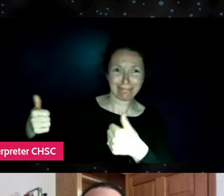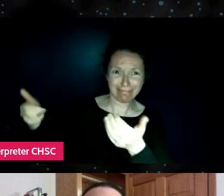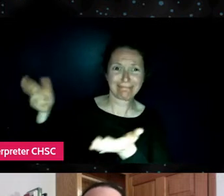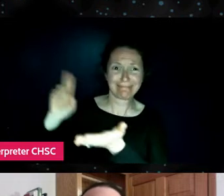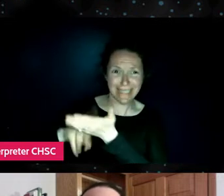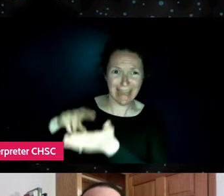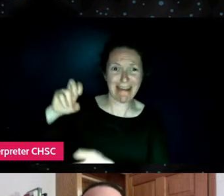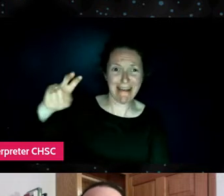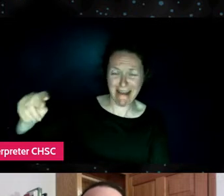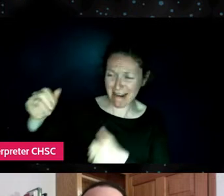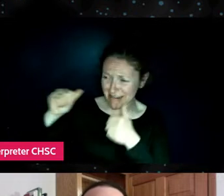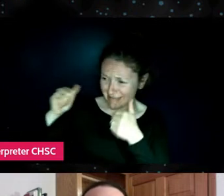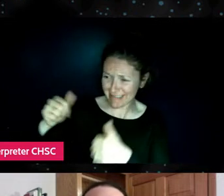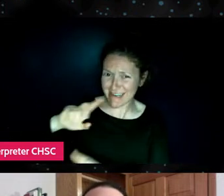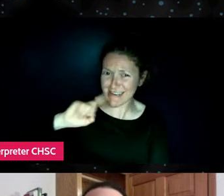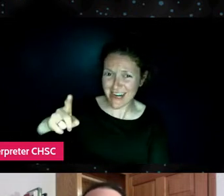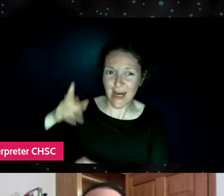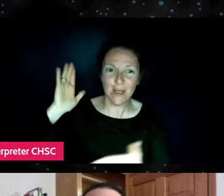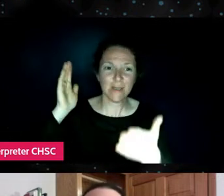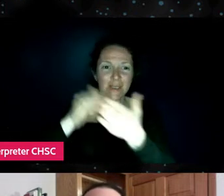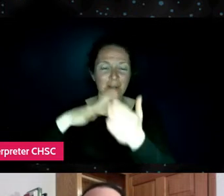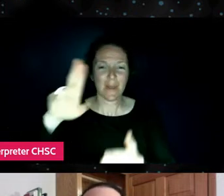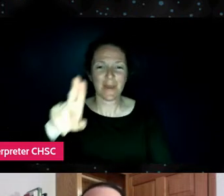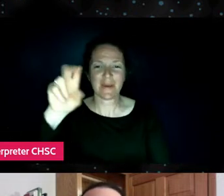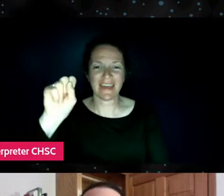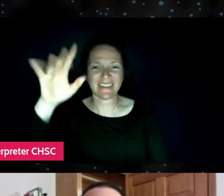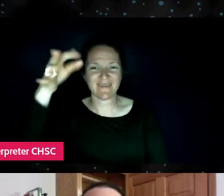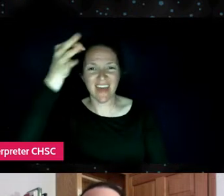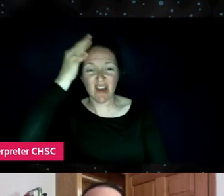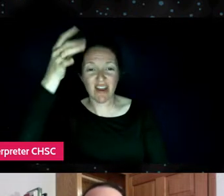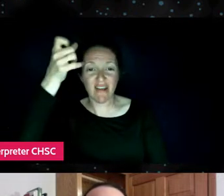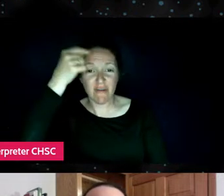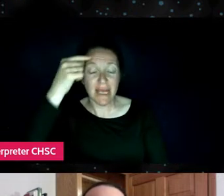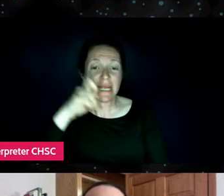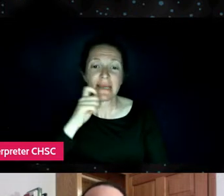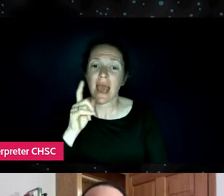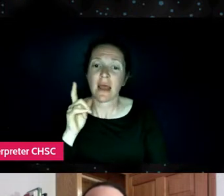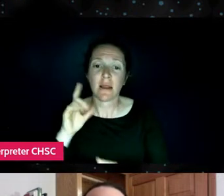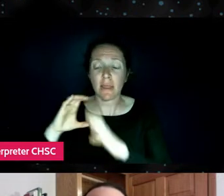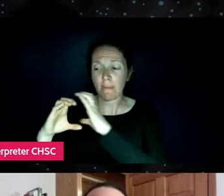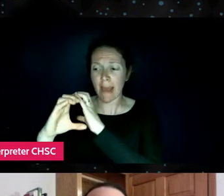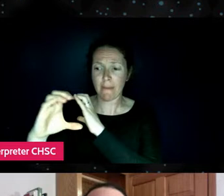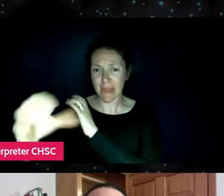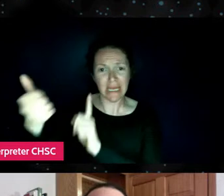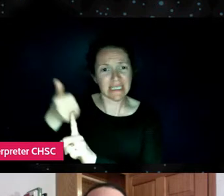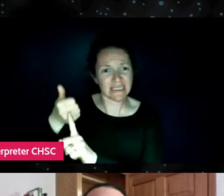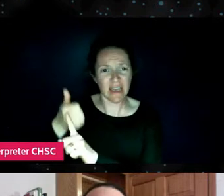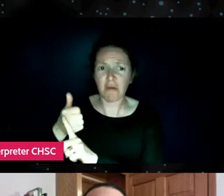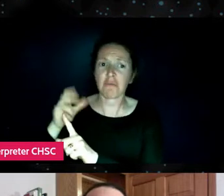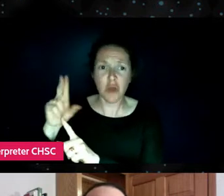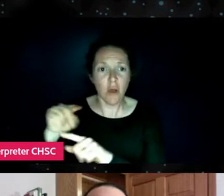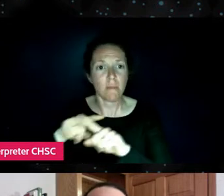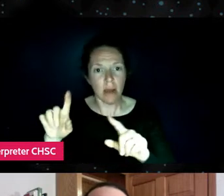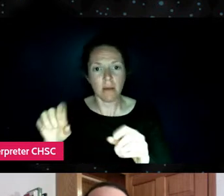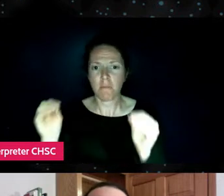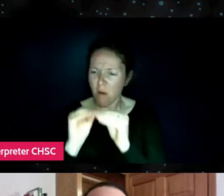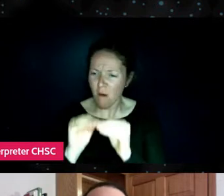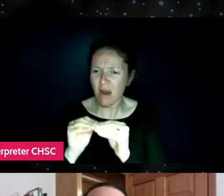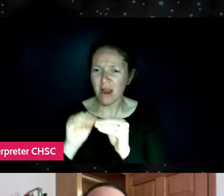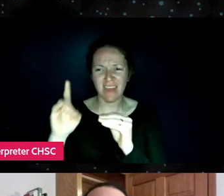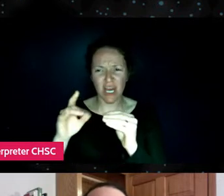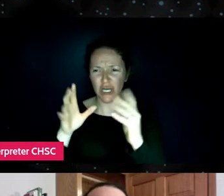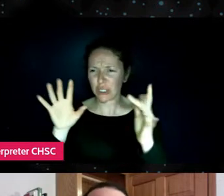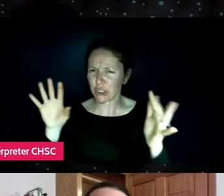case. Suing the U.S. federal government, not just against this pipeline project, but against their